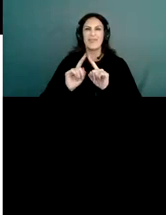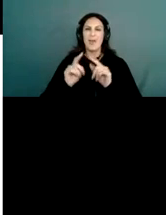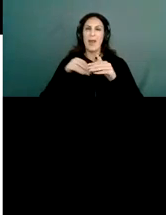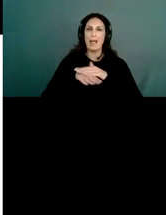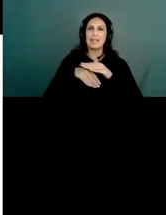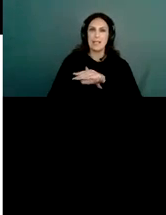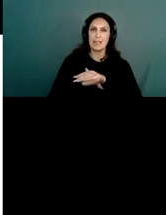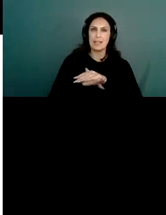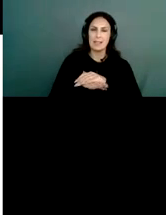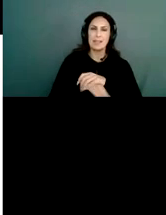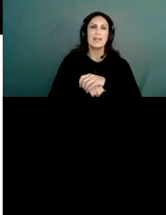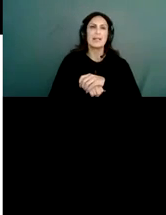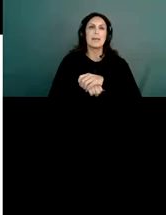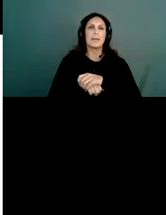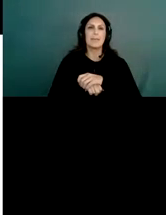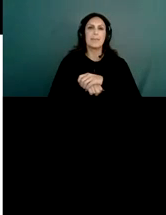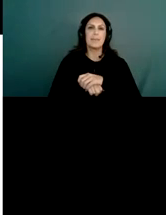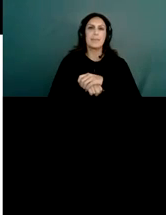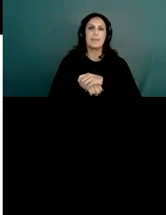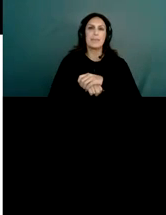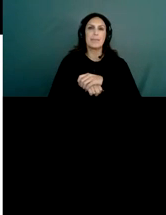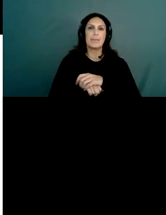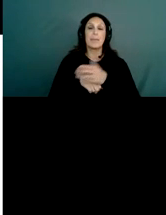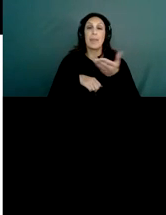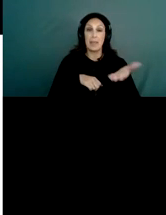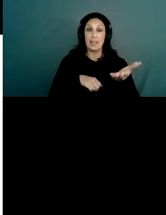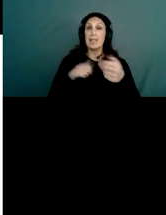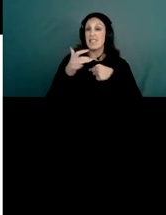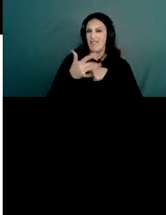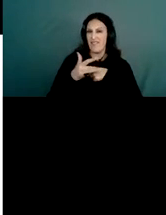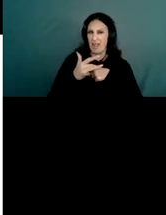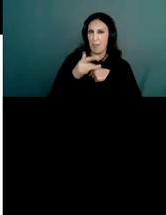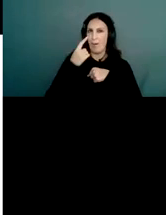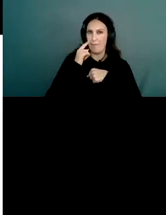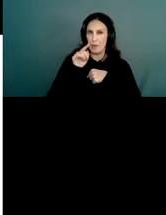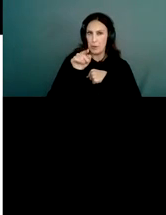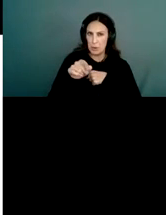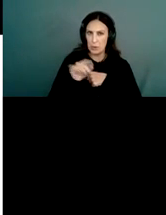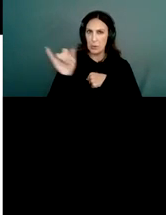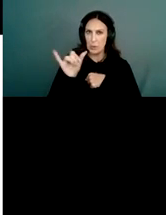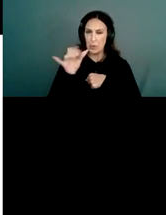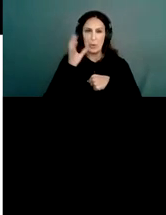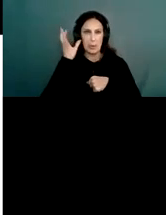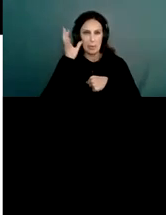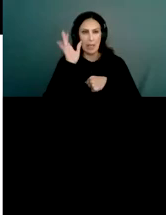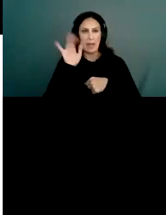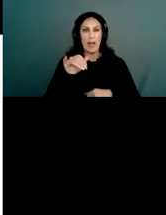minute, but this link will also be available for you after the webinar, and that's the